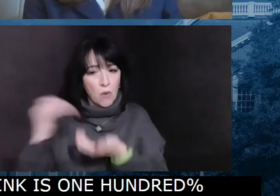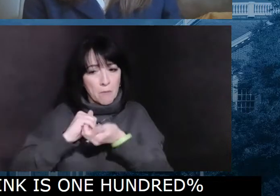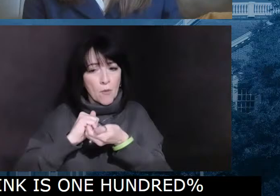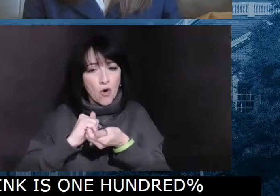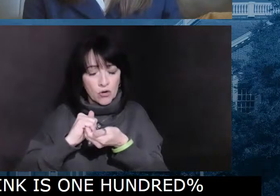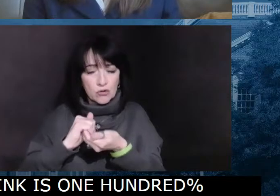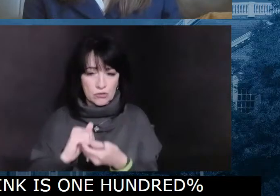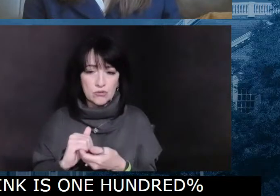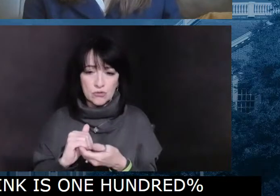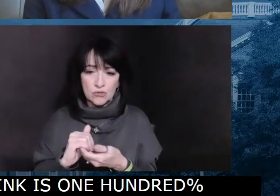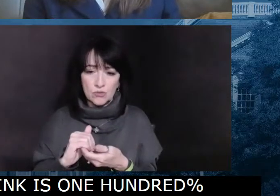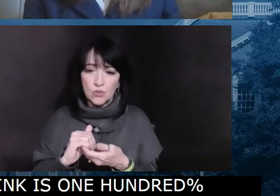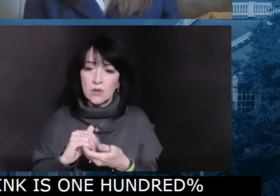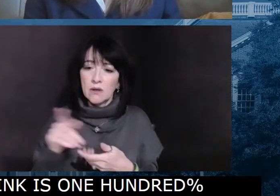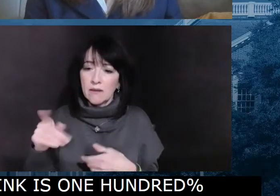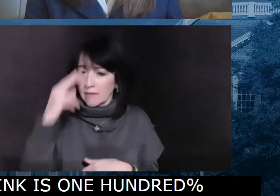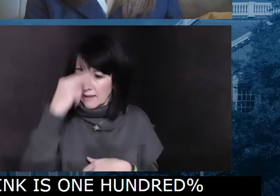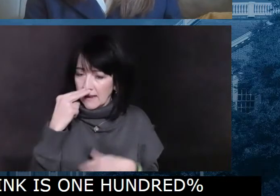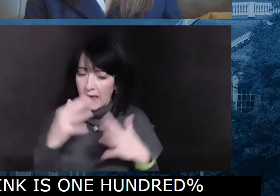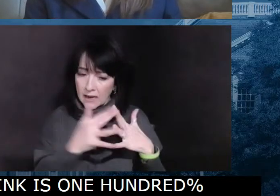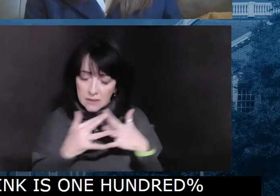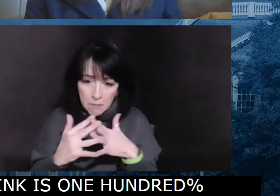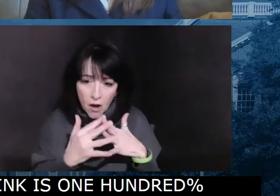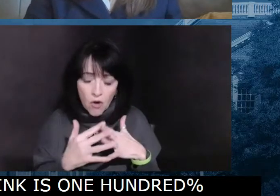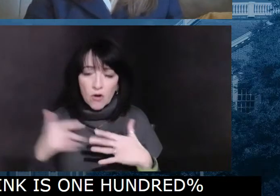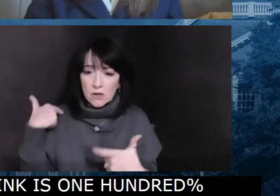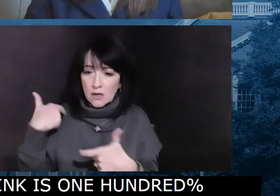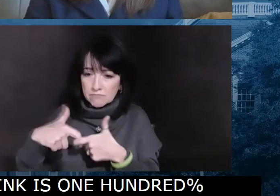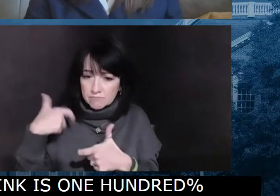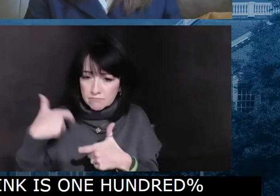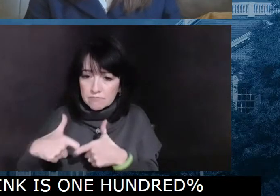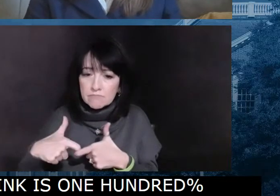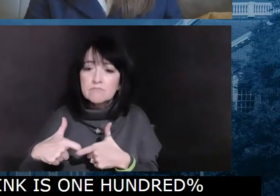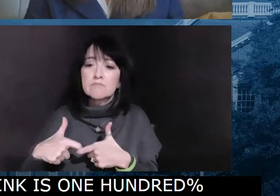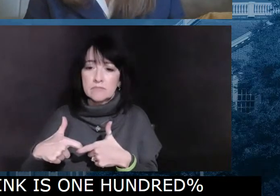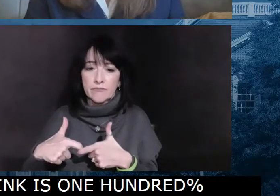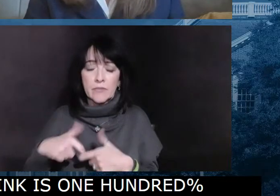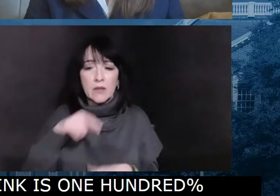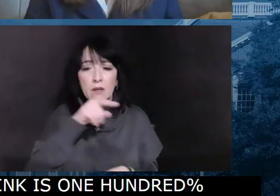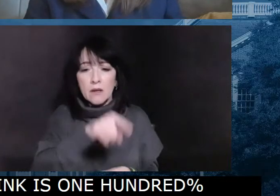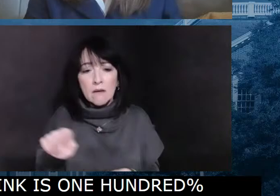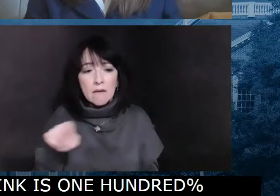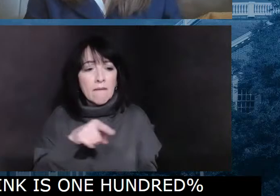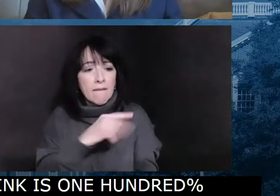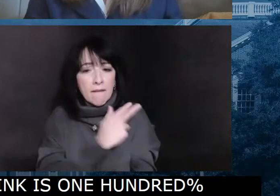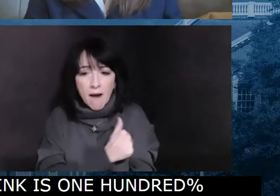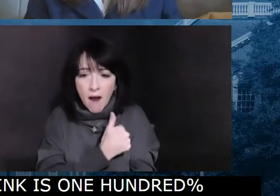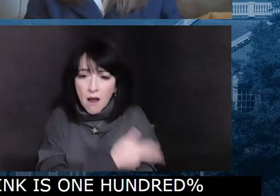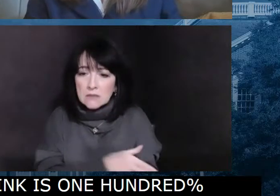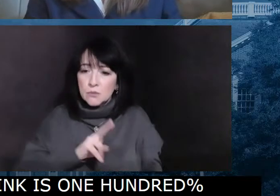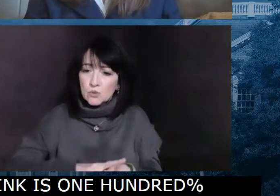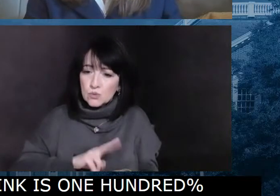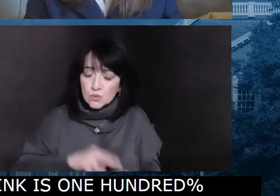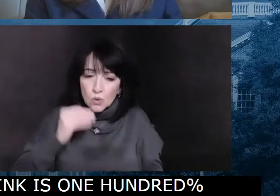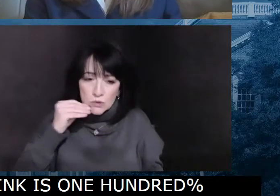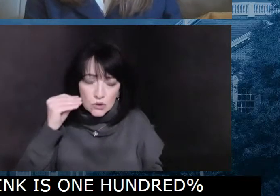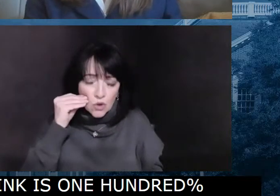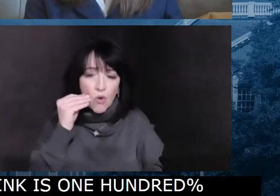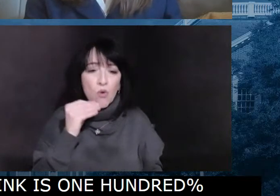Latino partners in the communities and the hospitals and FQHCs who have relationships with